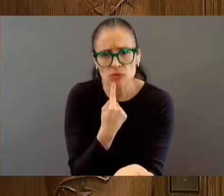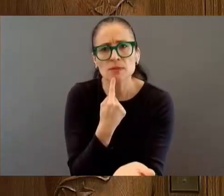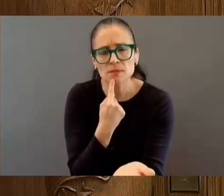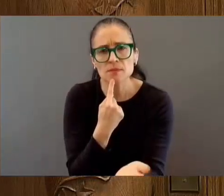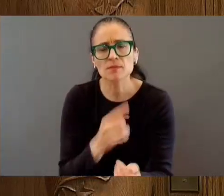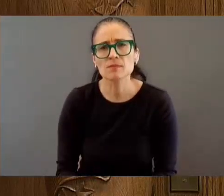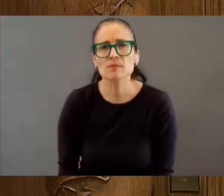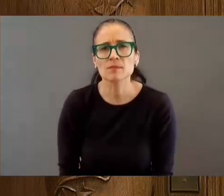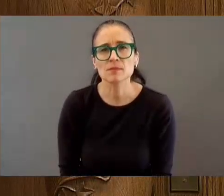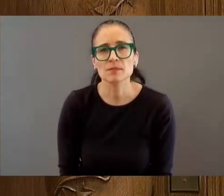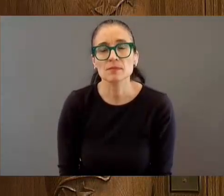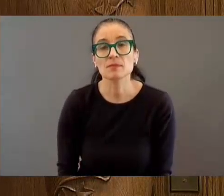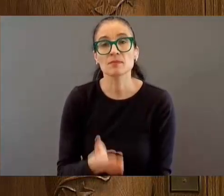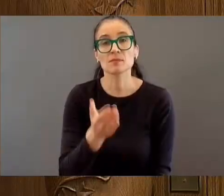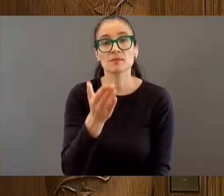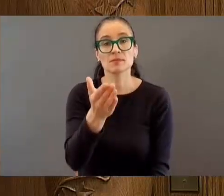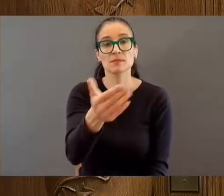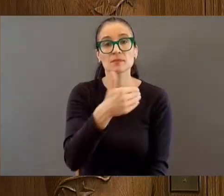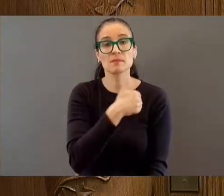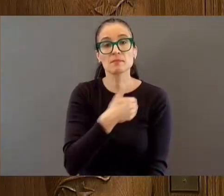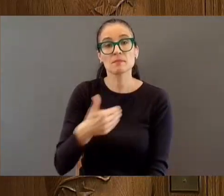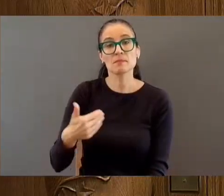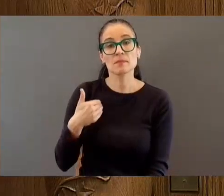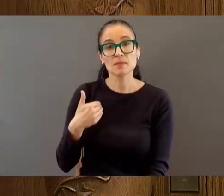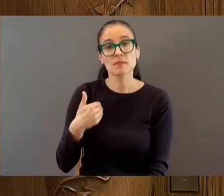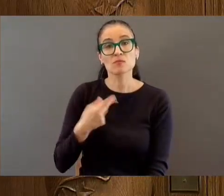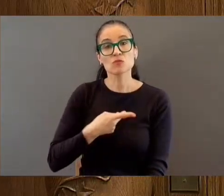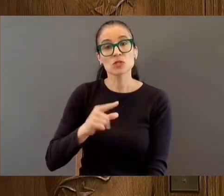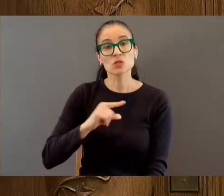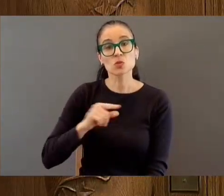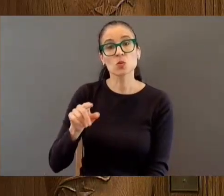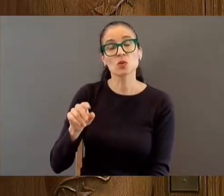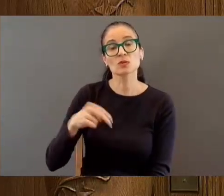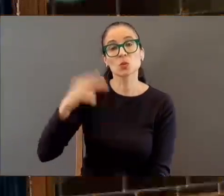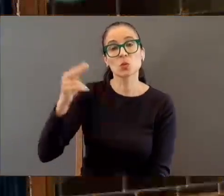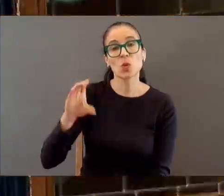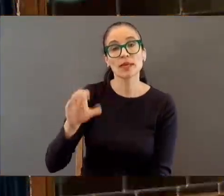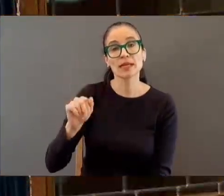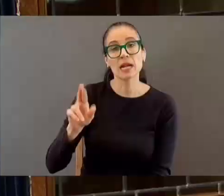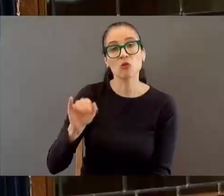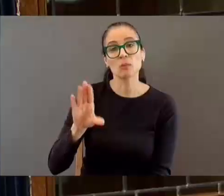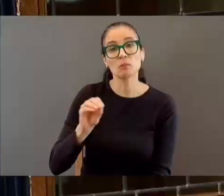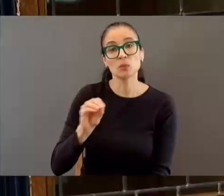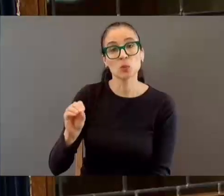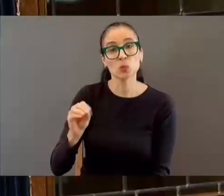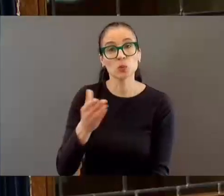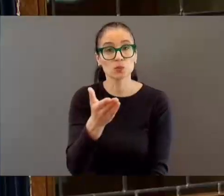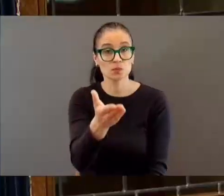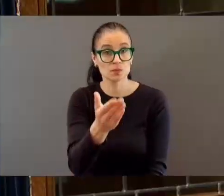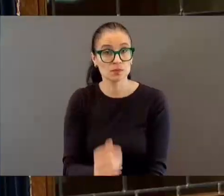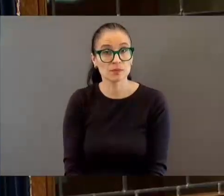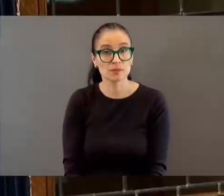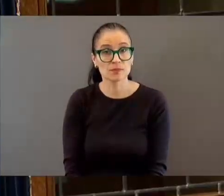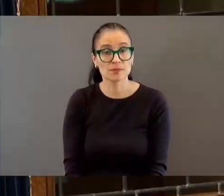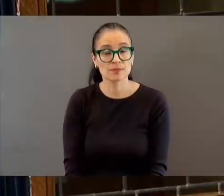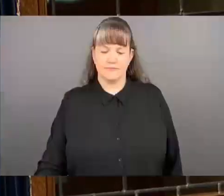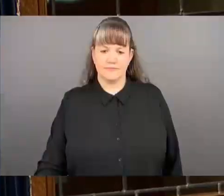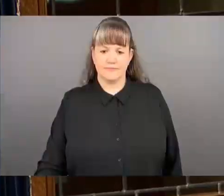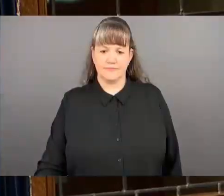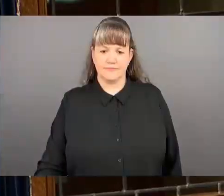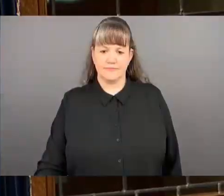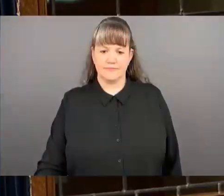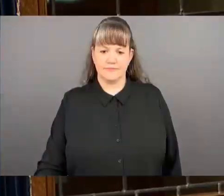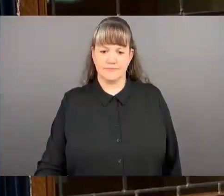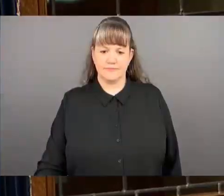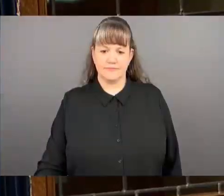Member for Prince George, North Caribou. Thank you, Speaker. One person who clearly benefited from the Premier's policies, which are killing